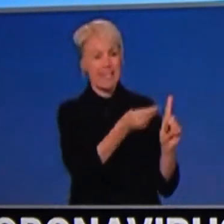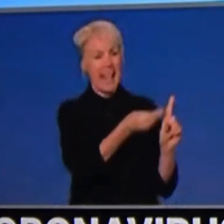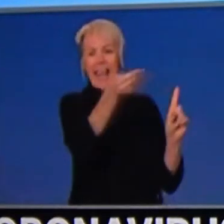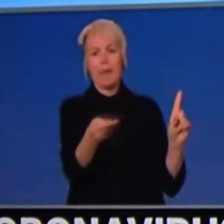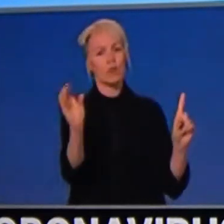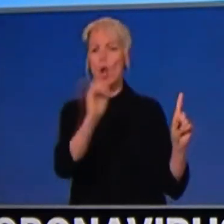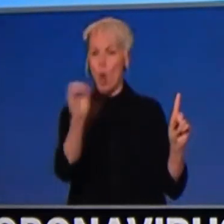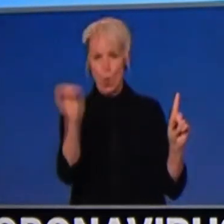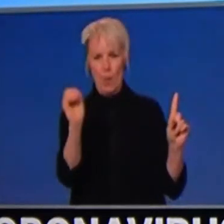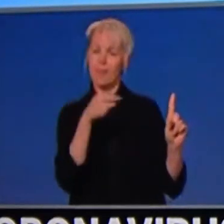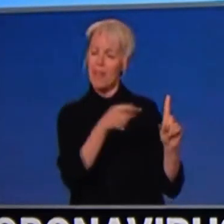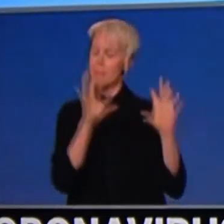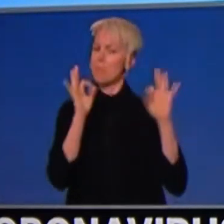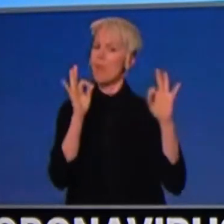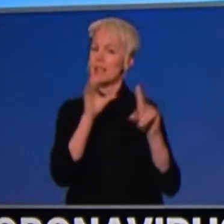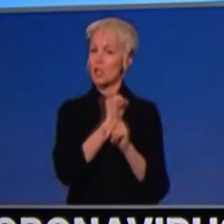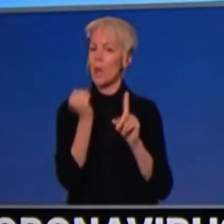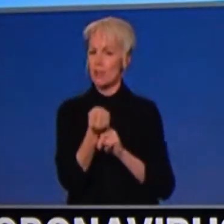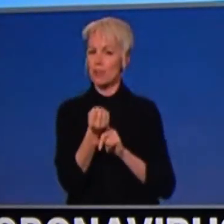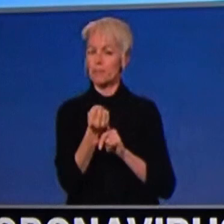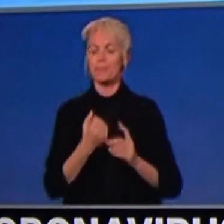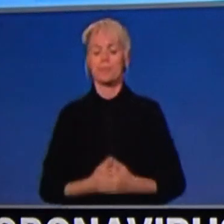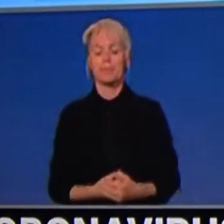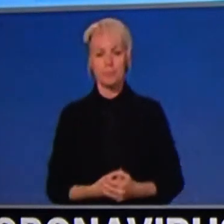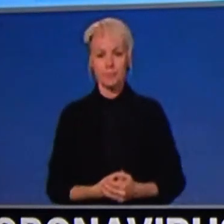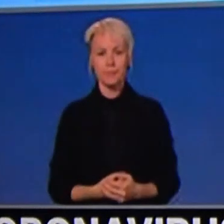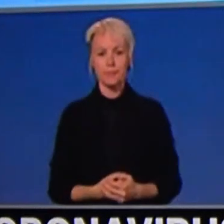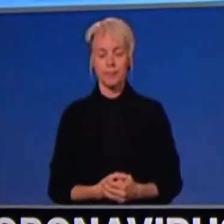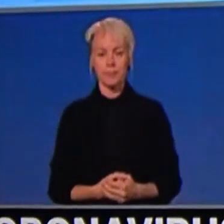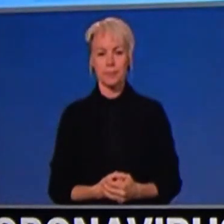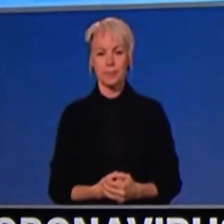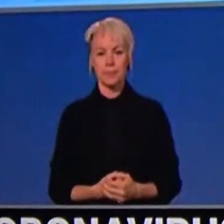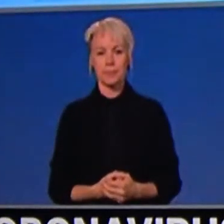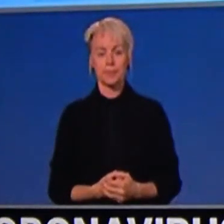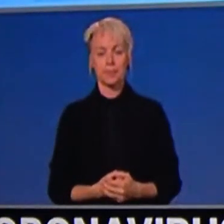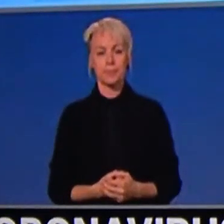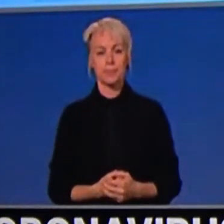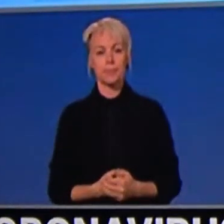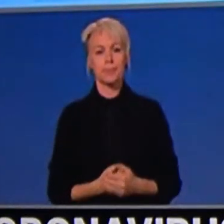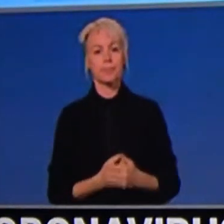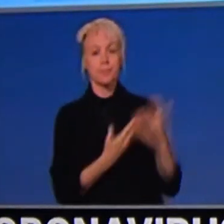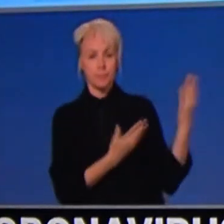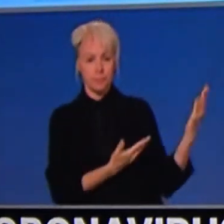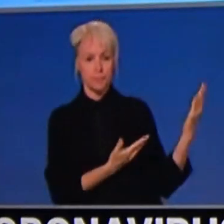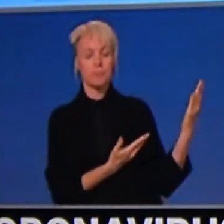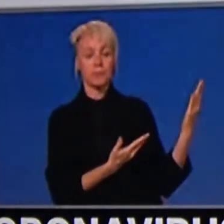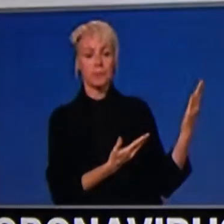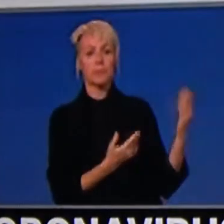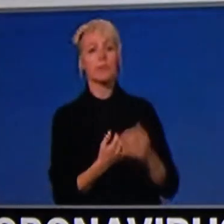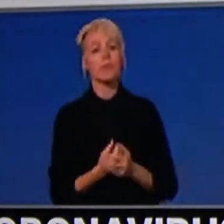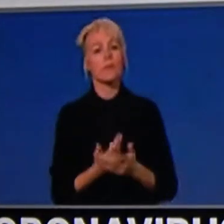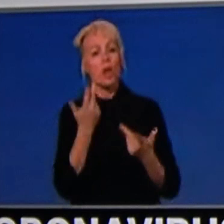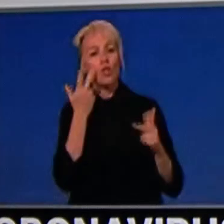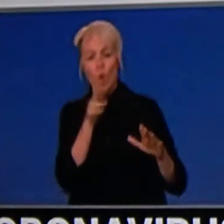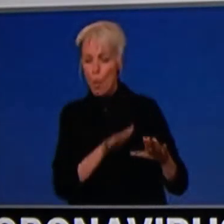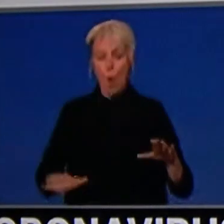our mitigation and control strategies. Next slide. So this is showing across Australia the symptomatic